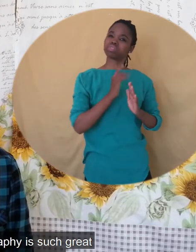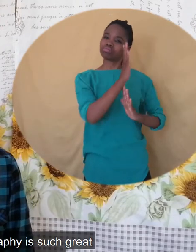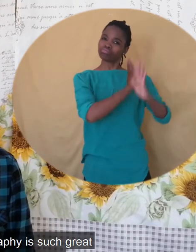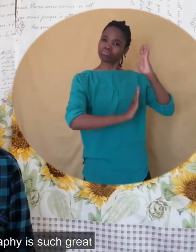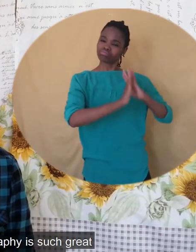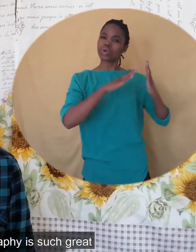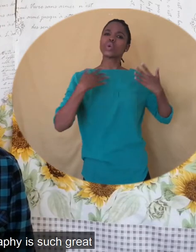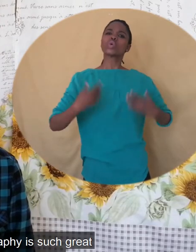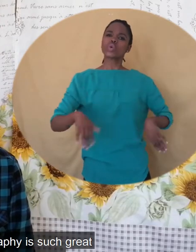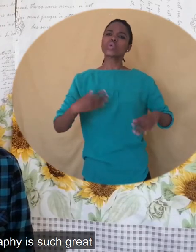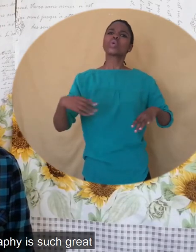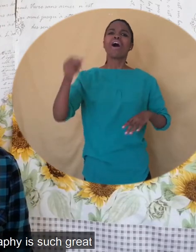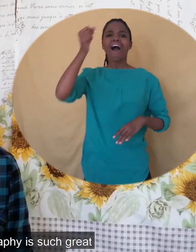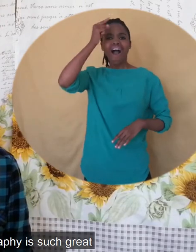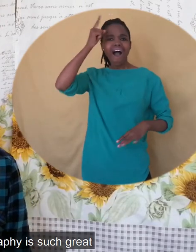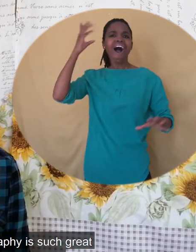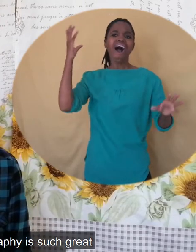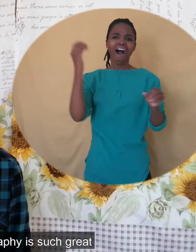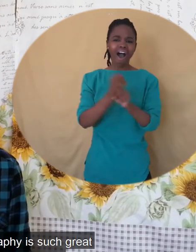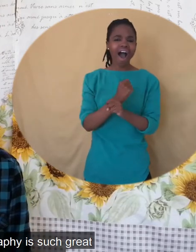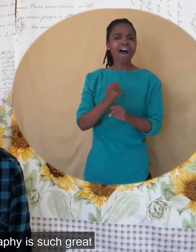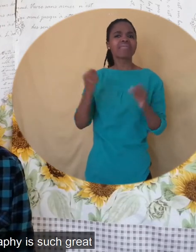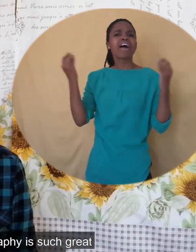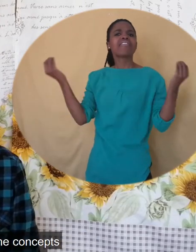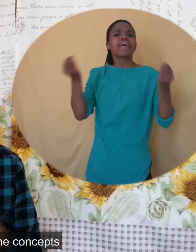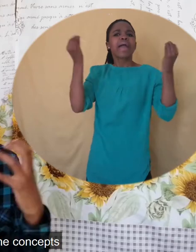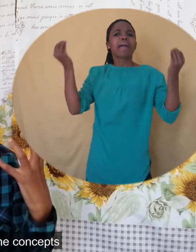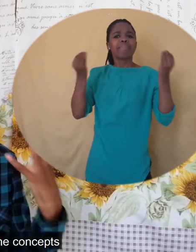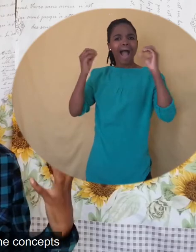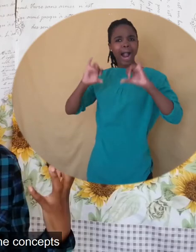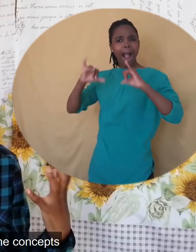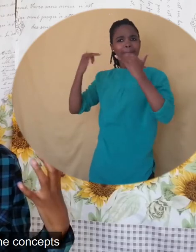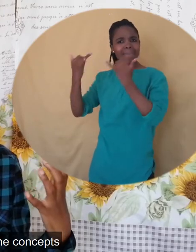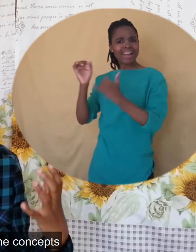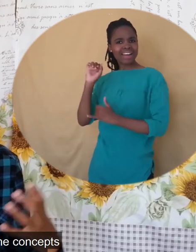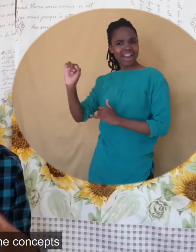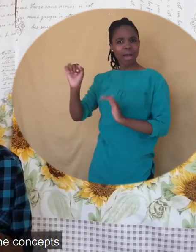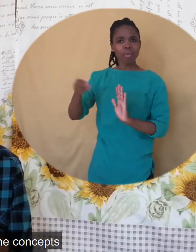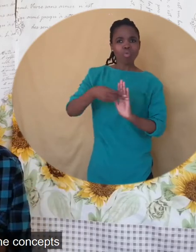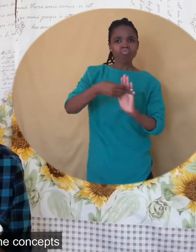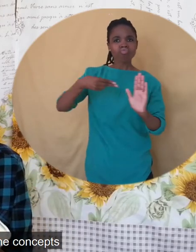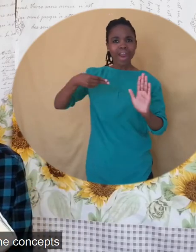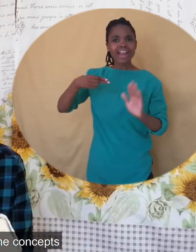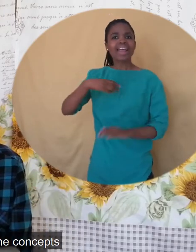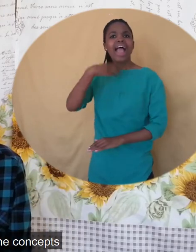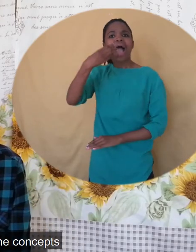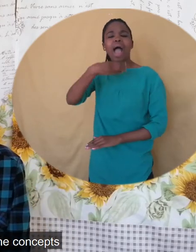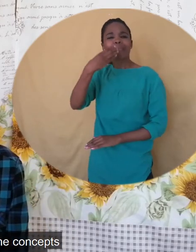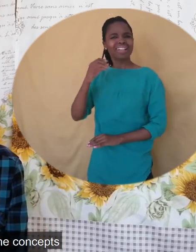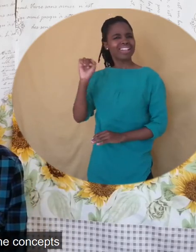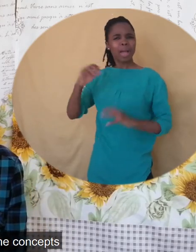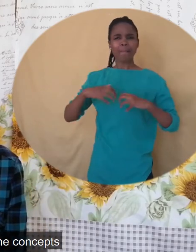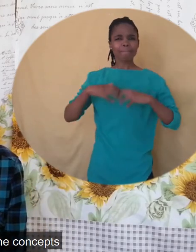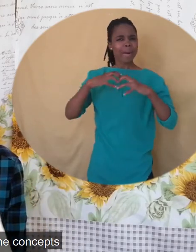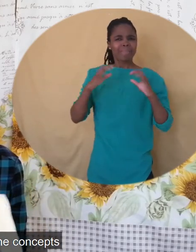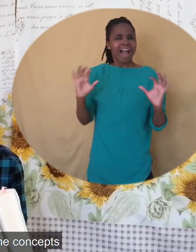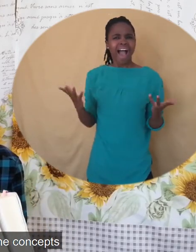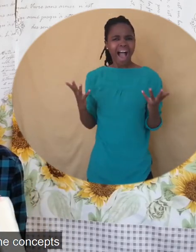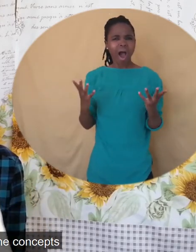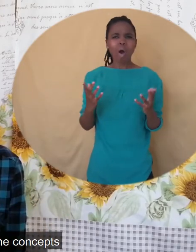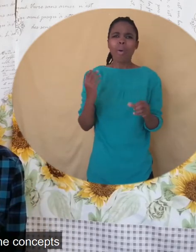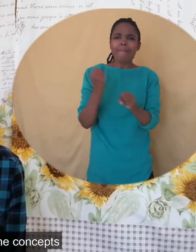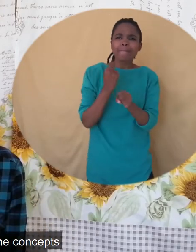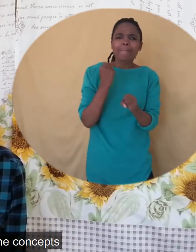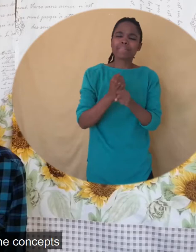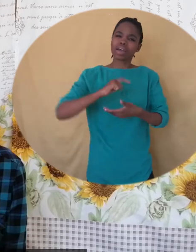great insight into the person behind the brand. Like, how did he come up with the concept or the